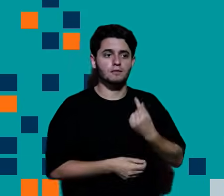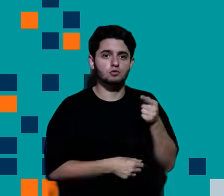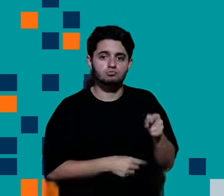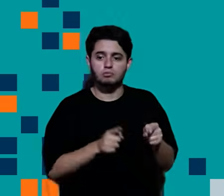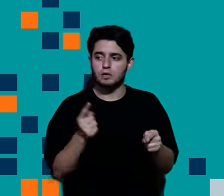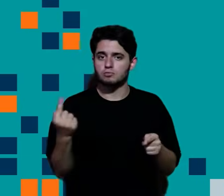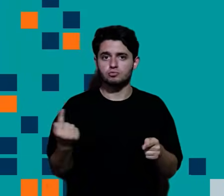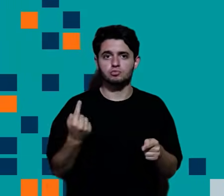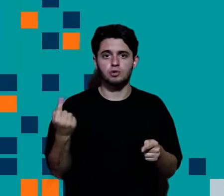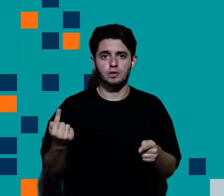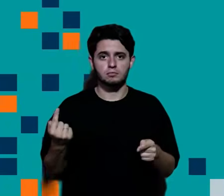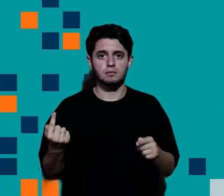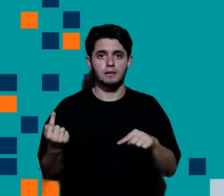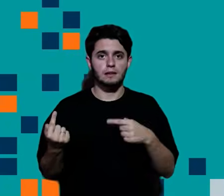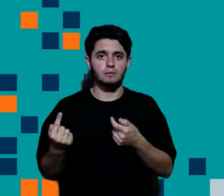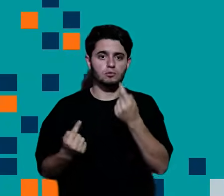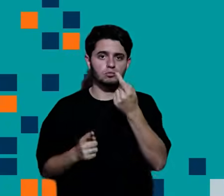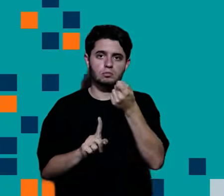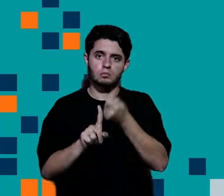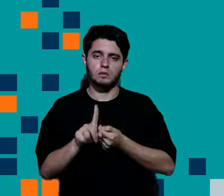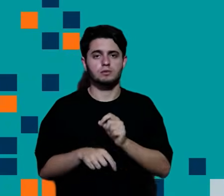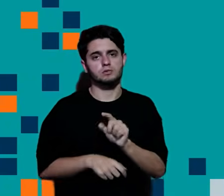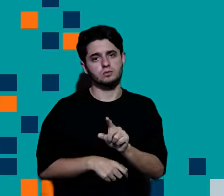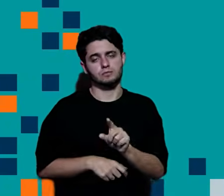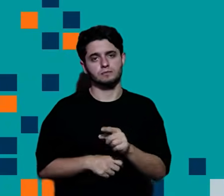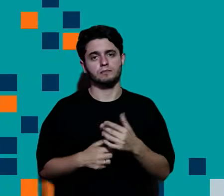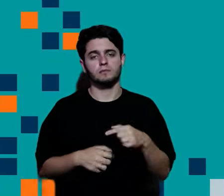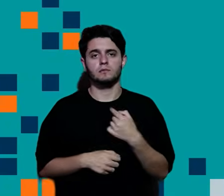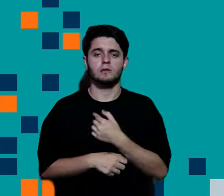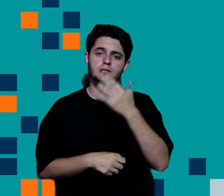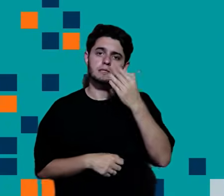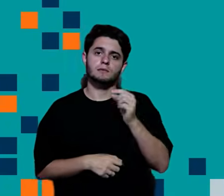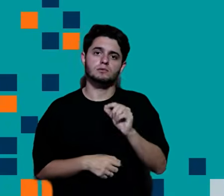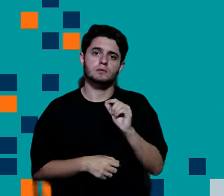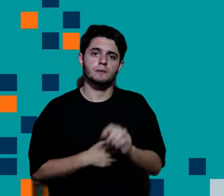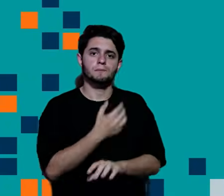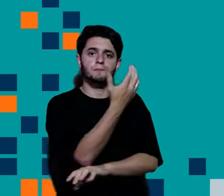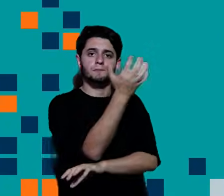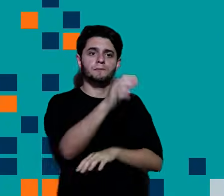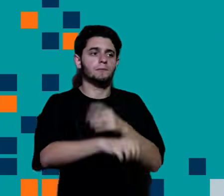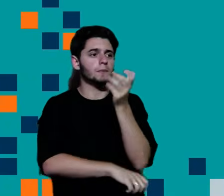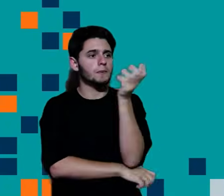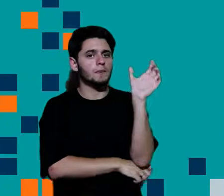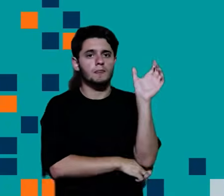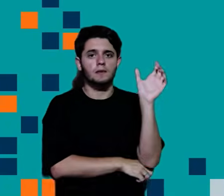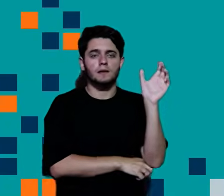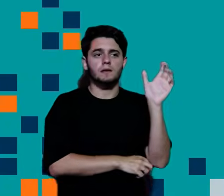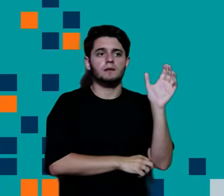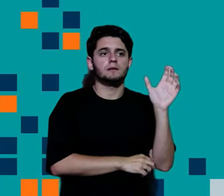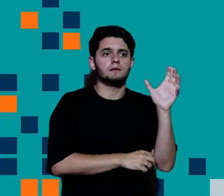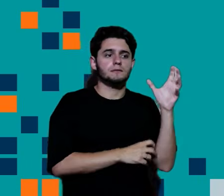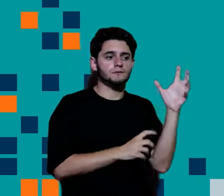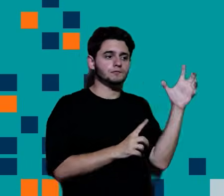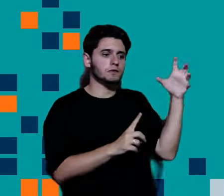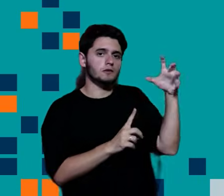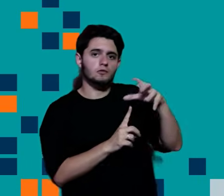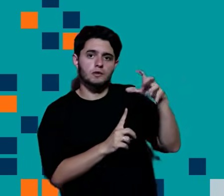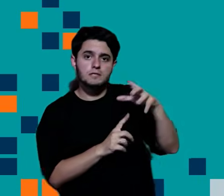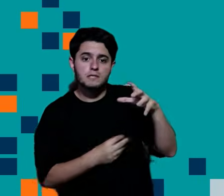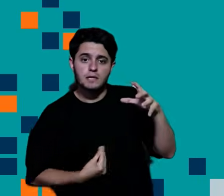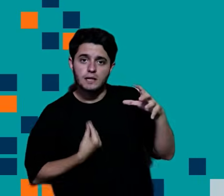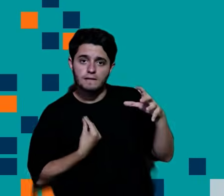a very short period of time. So we know these environments that we inhabit, which are known as